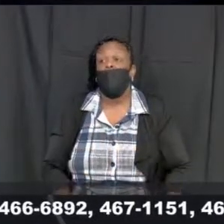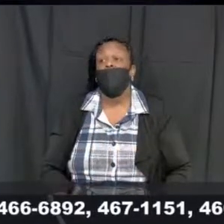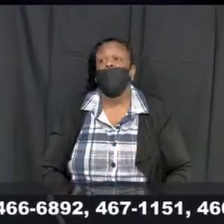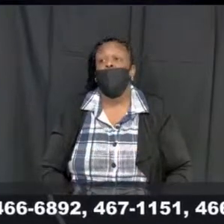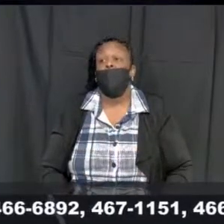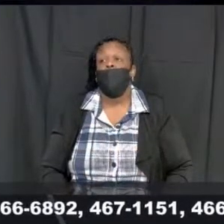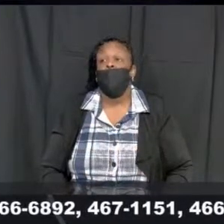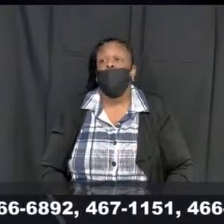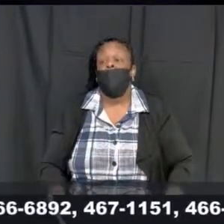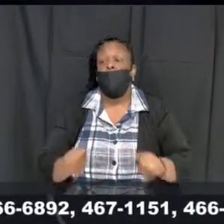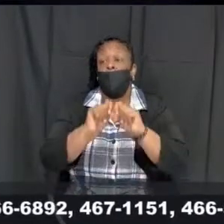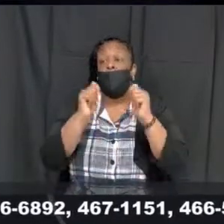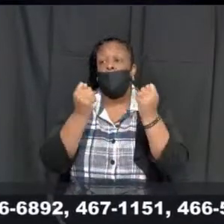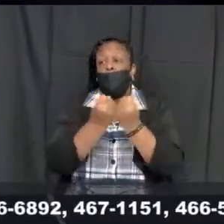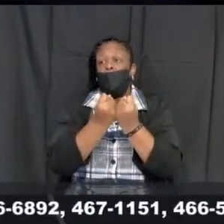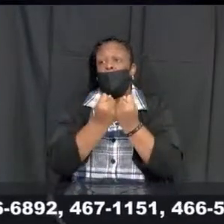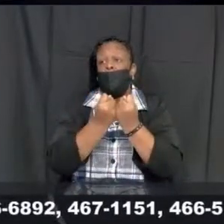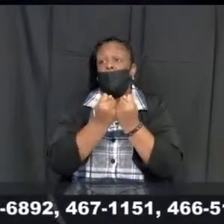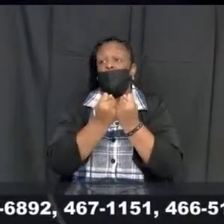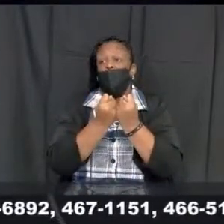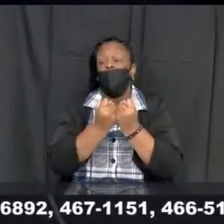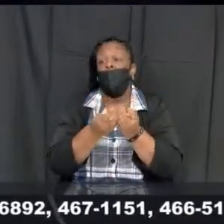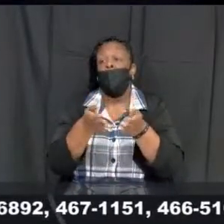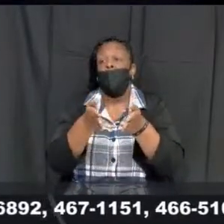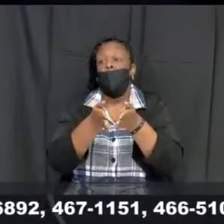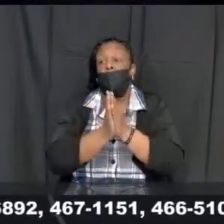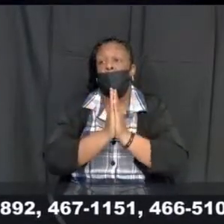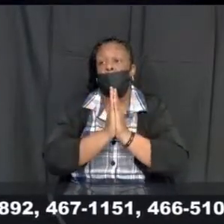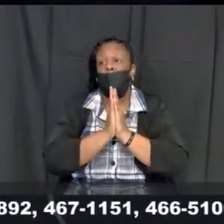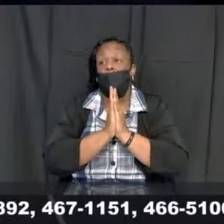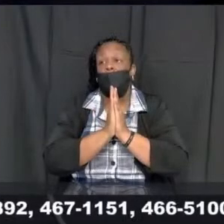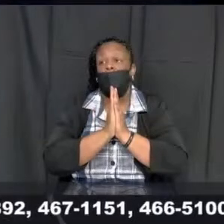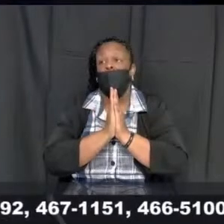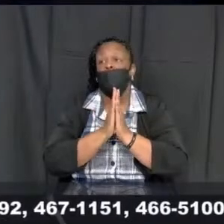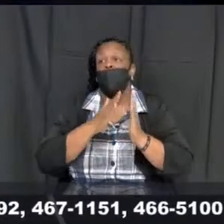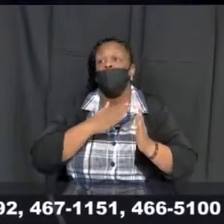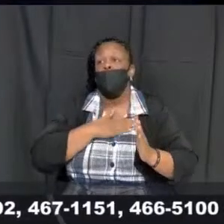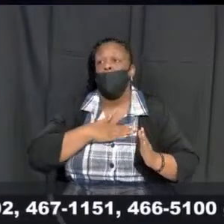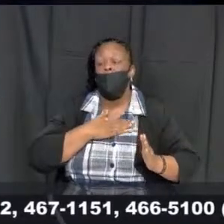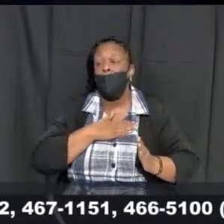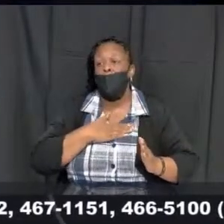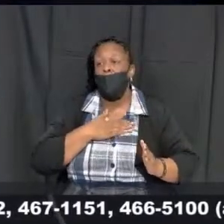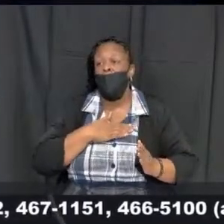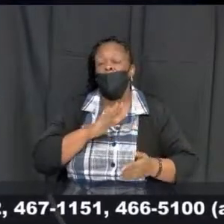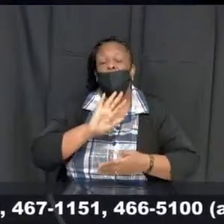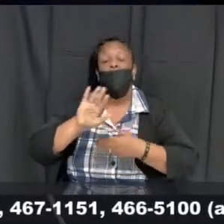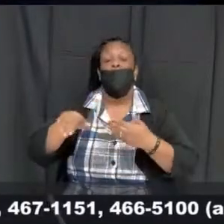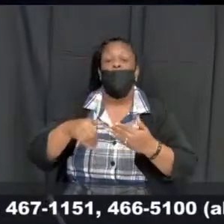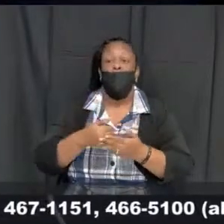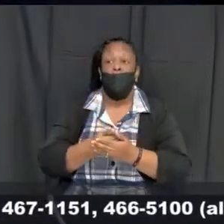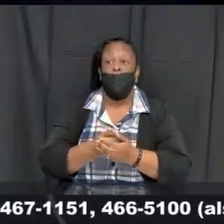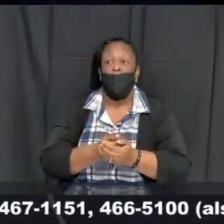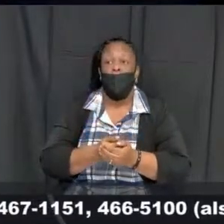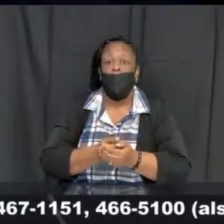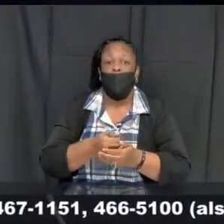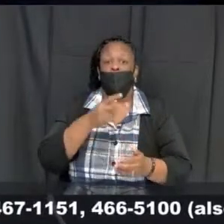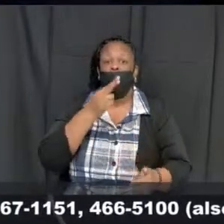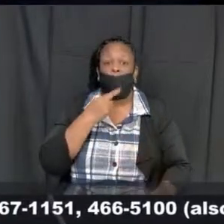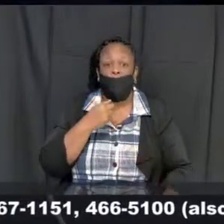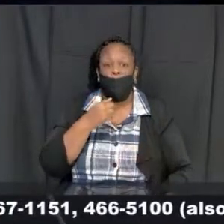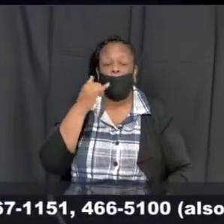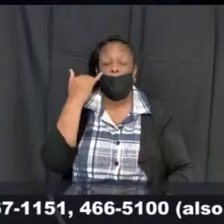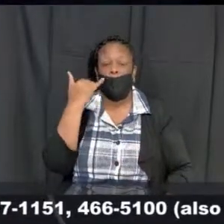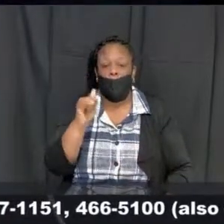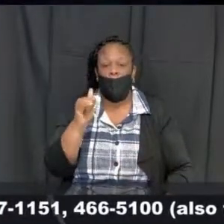COVID-19 Task Force has made an appeal and sent an invitation to all the political parties. And we are hopeful